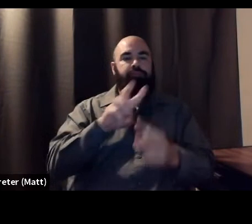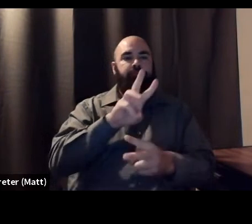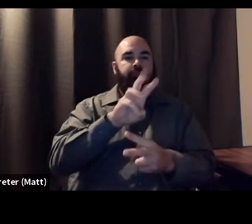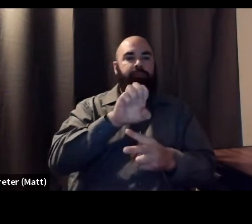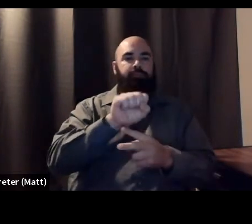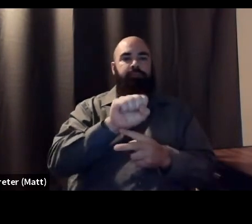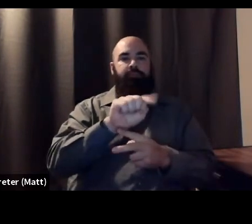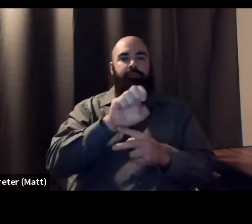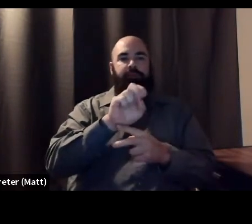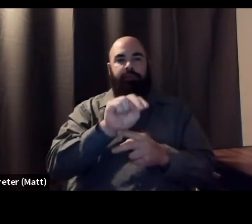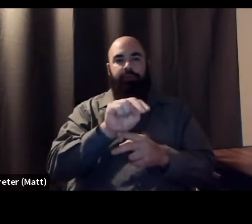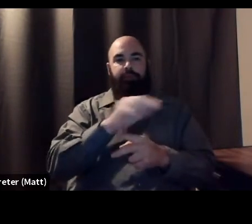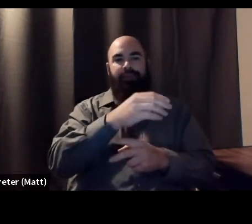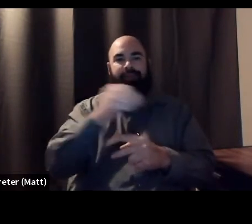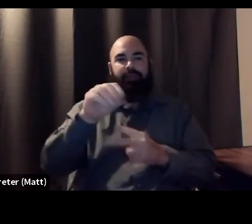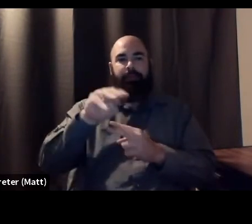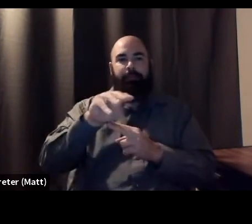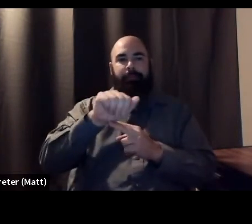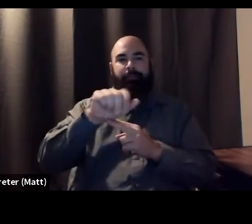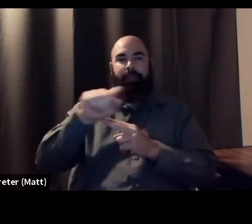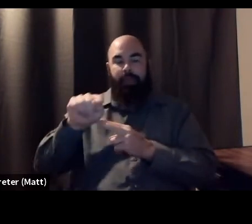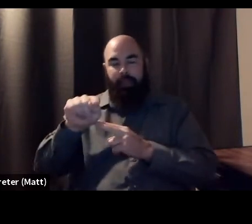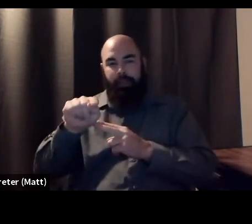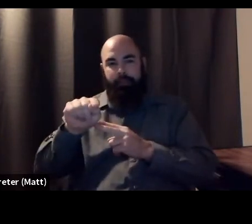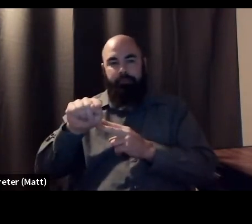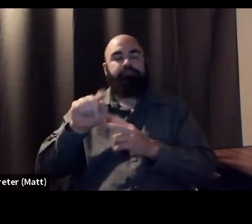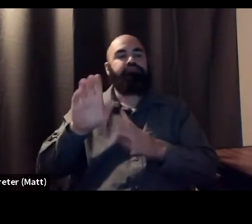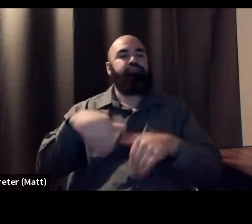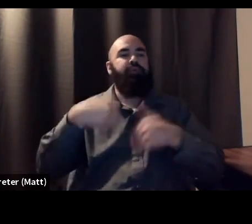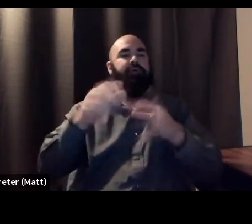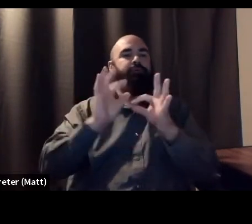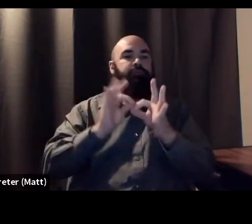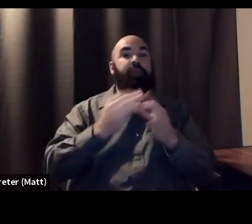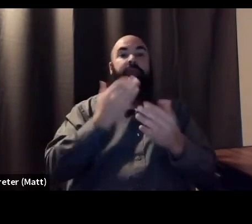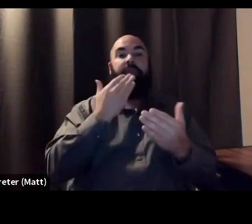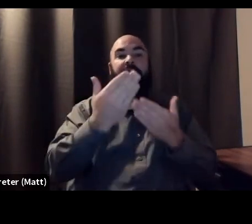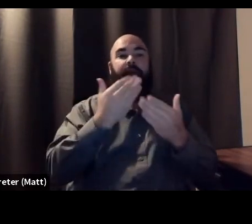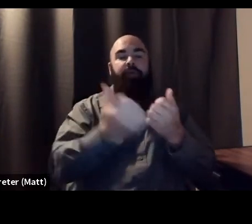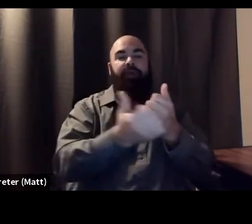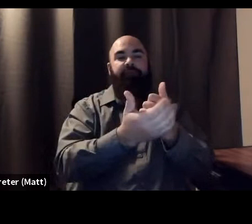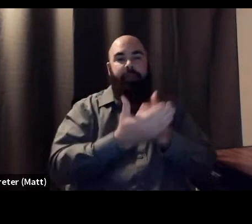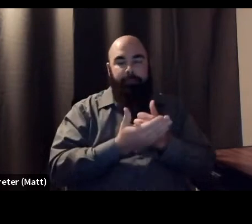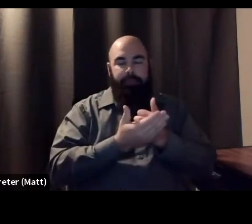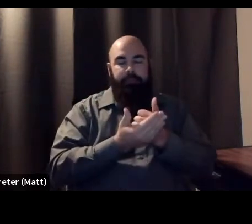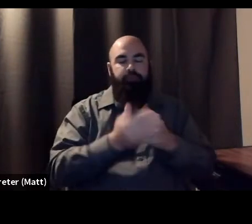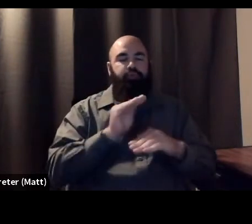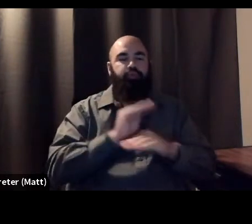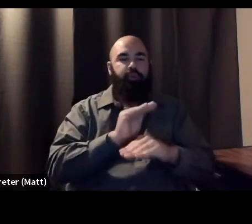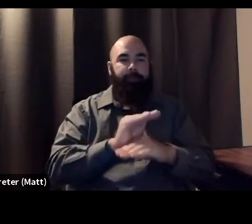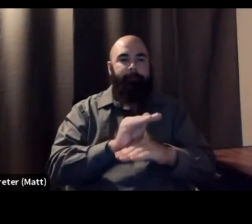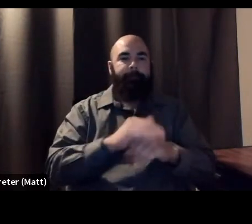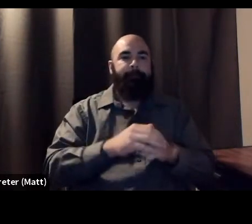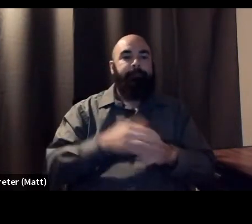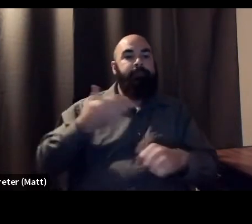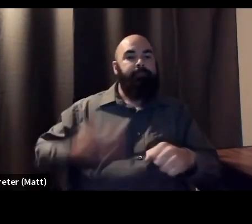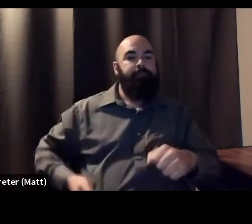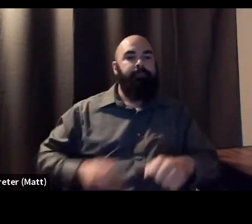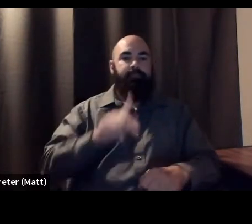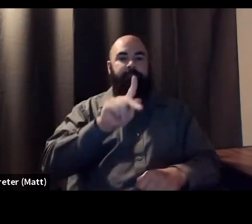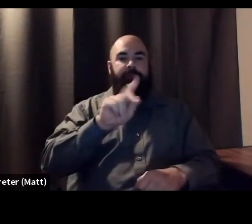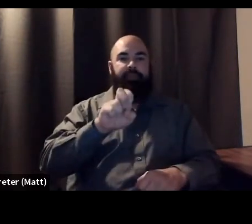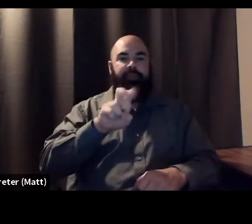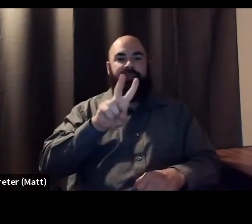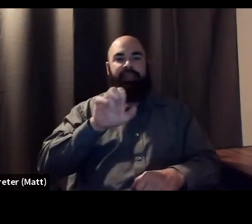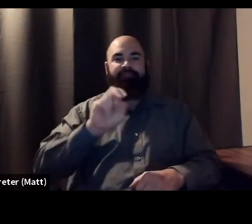language interpretation services. Thank you, Weston and Matt, with your assistance for our forum this evening. My name is Kevin Bird, and